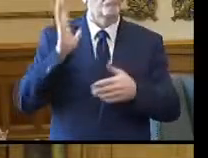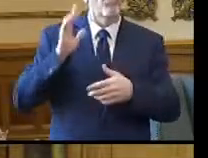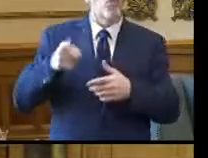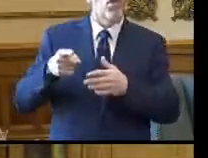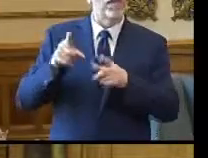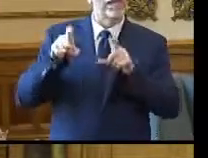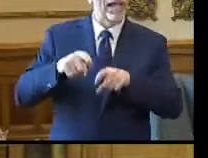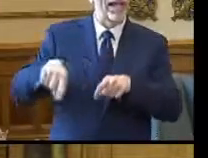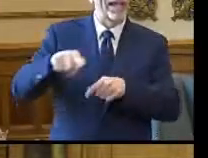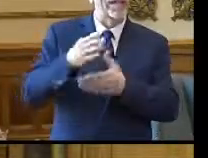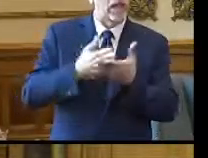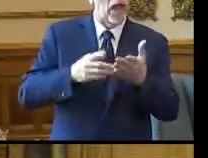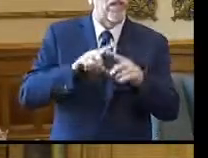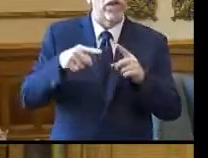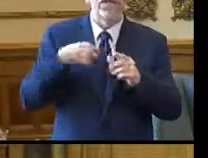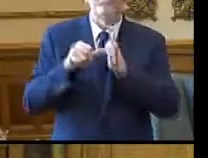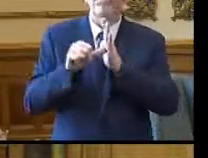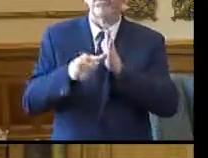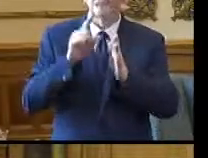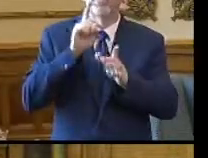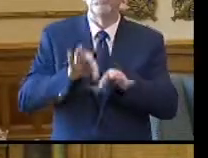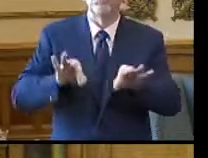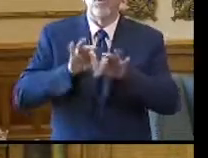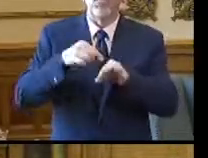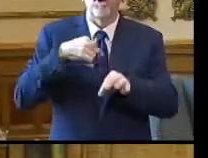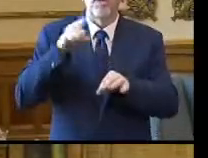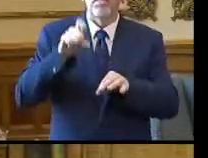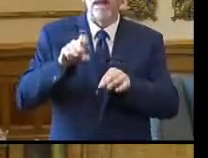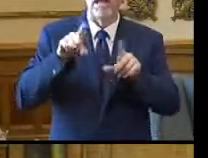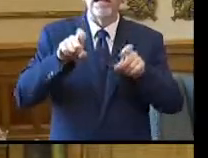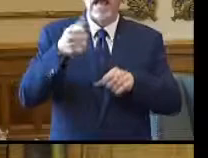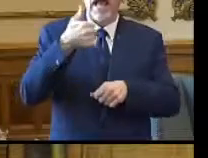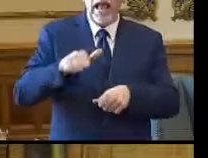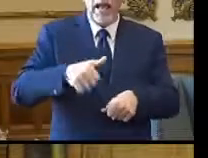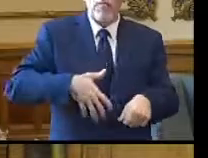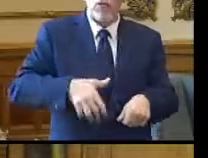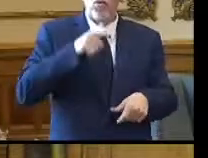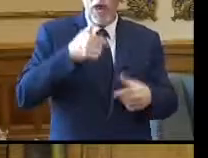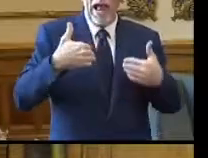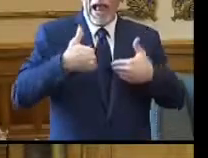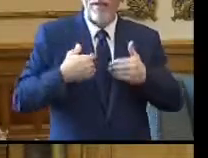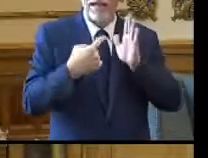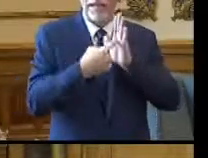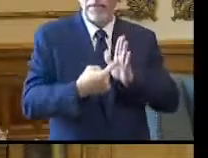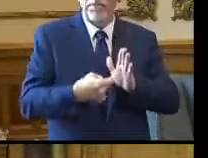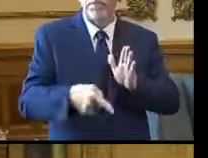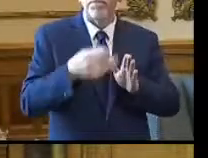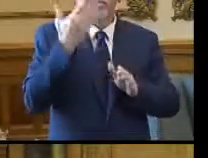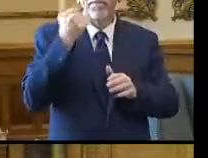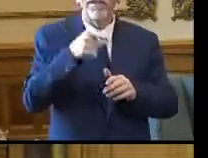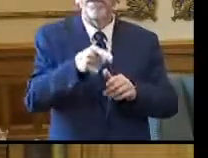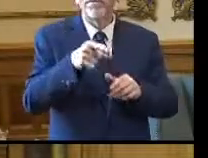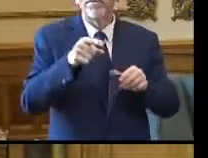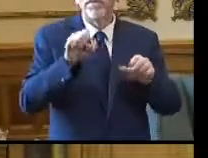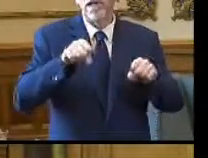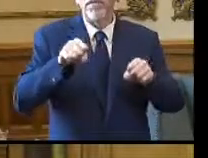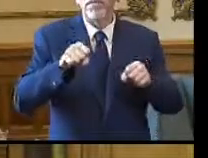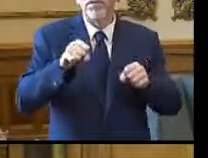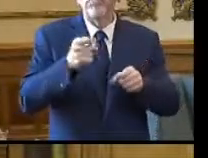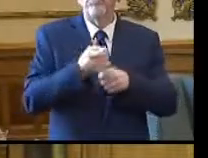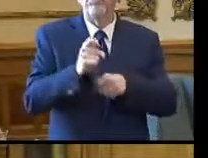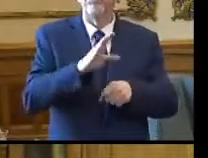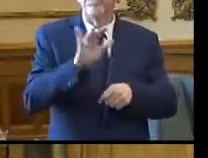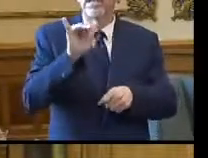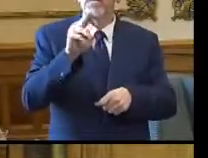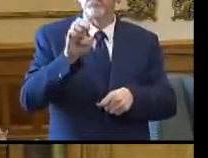really underlining and underscoring the need to test any symptomatic pregnant patient because of their immune compromise. We